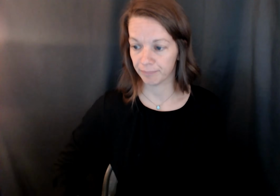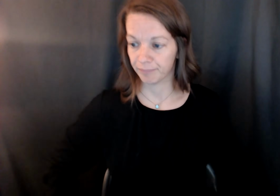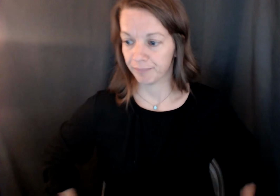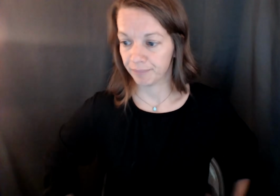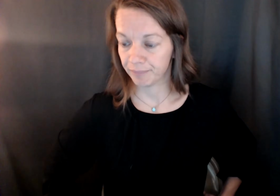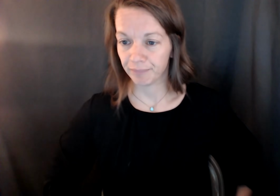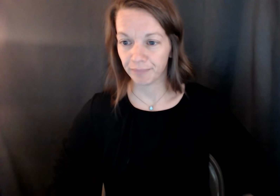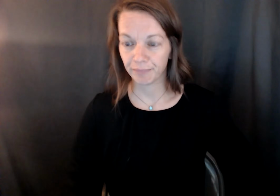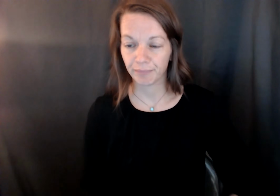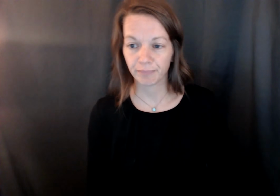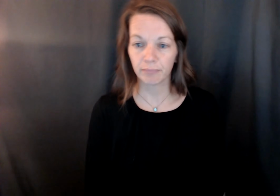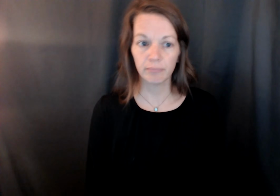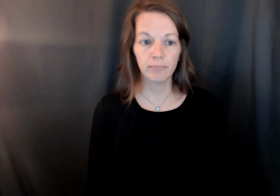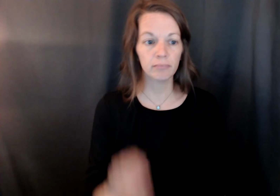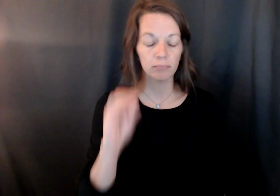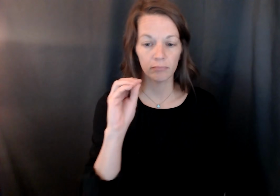Hopefully.